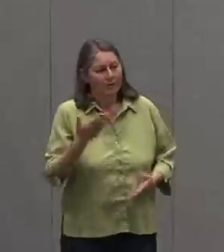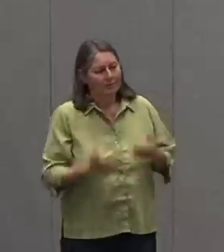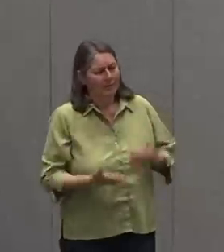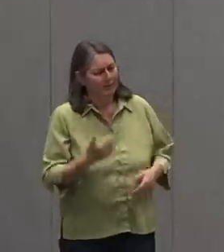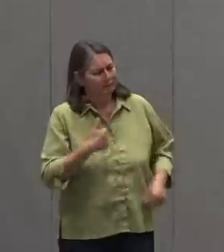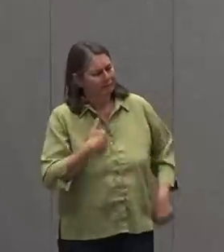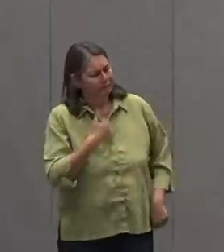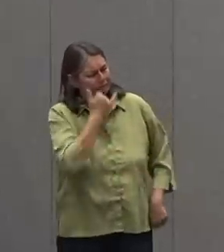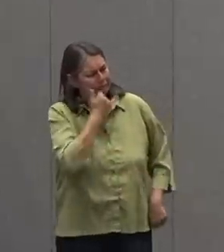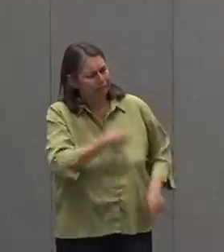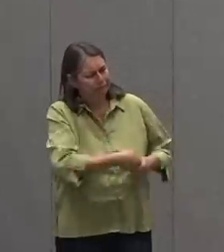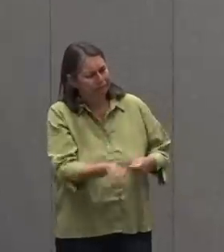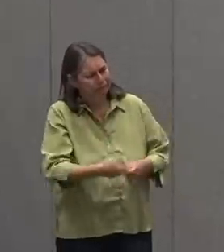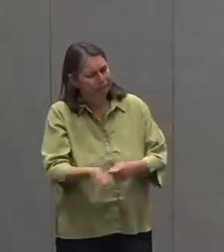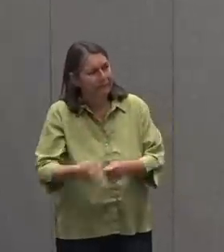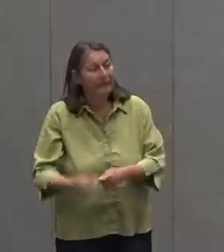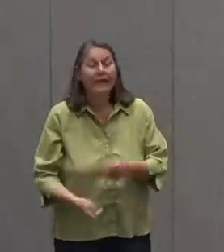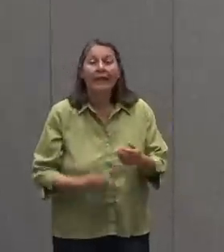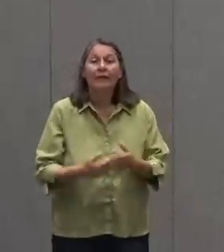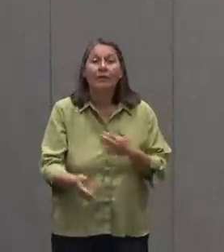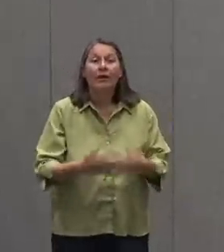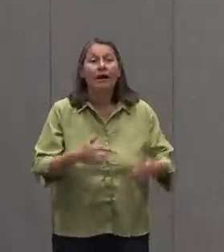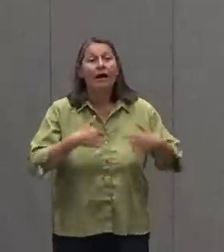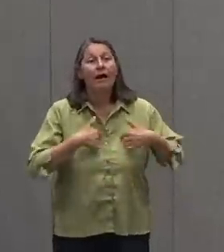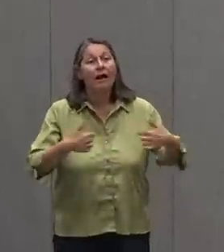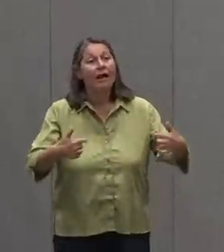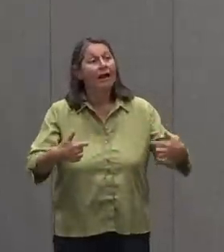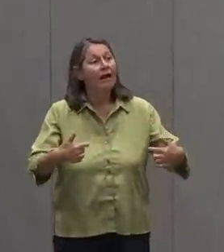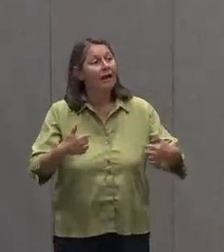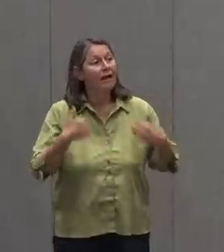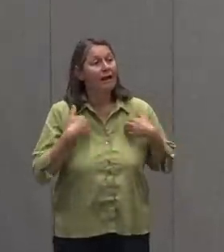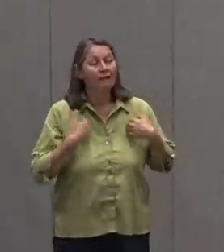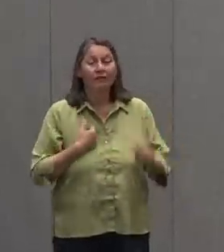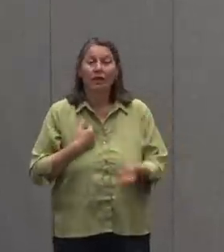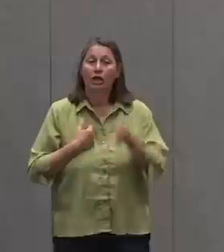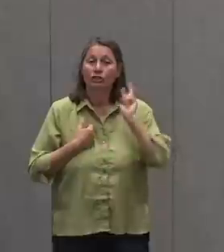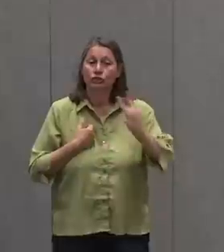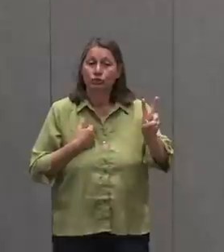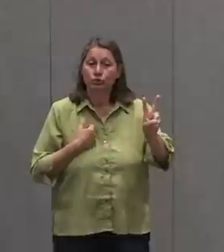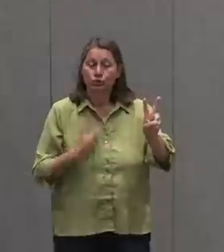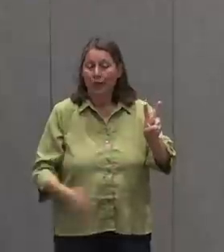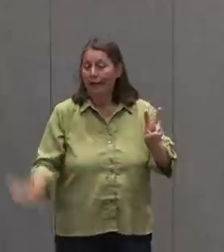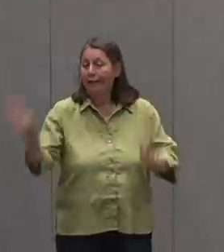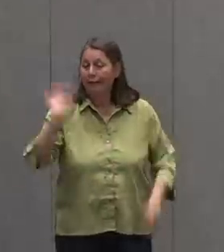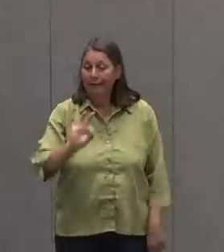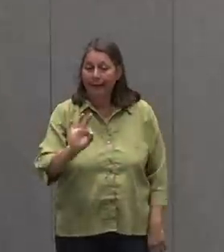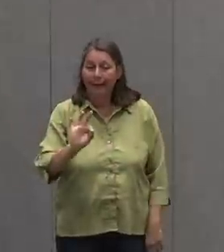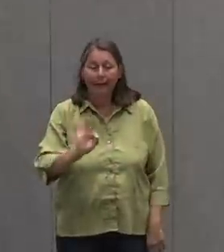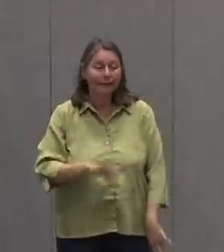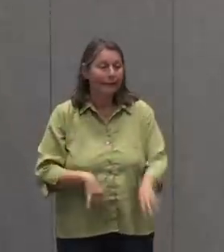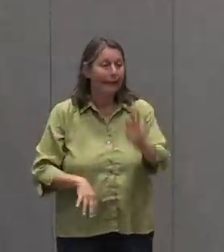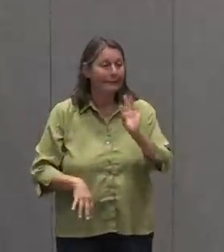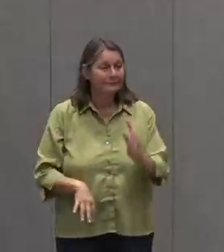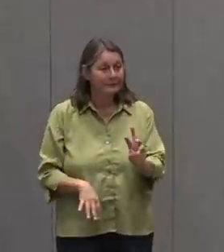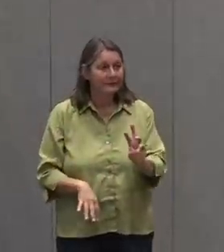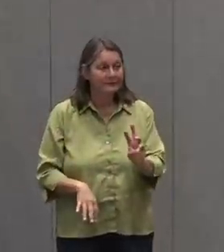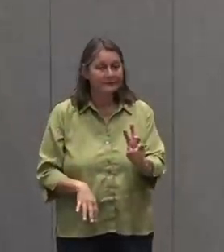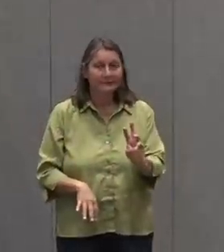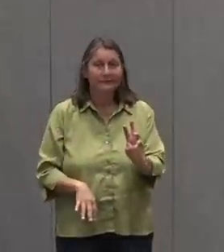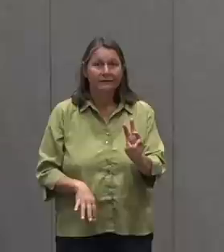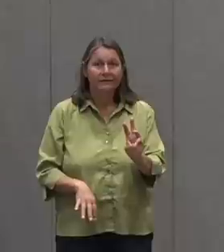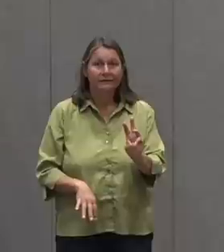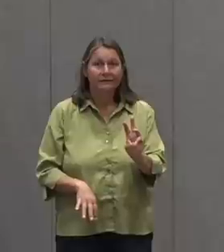right there. I have a 2, a 9, and a 6. That's the